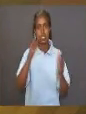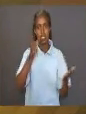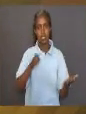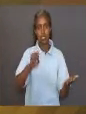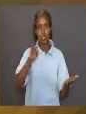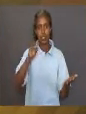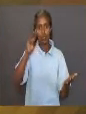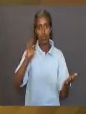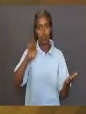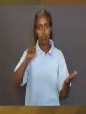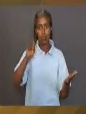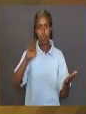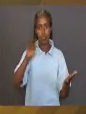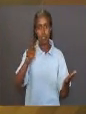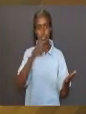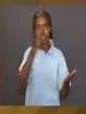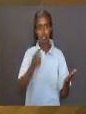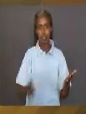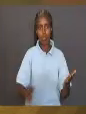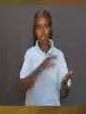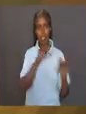geometry, and measurement.